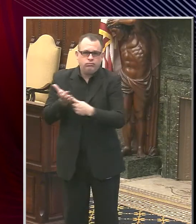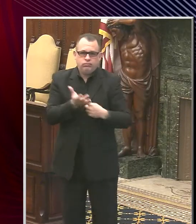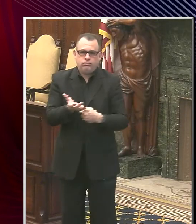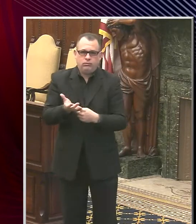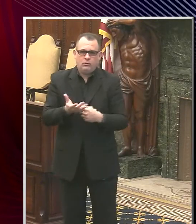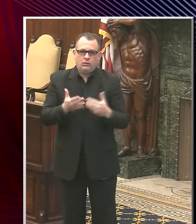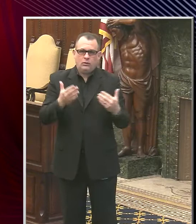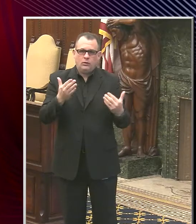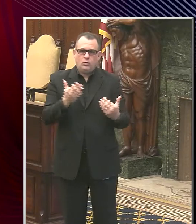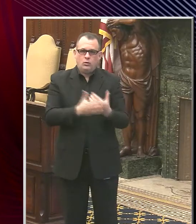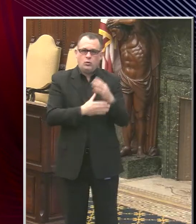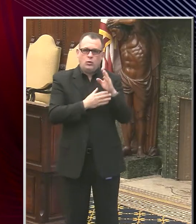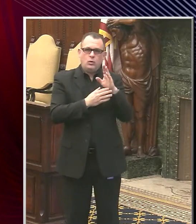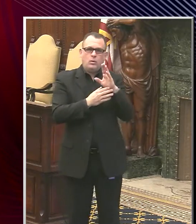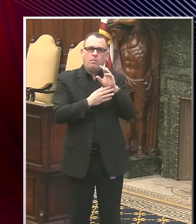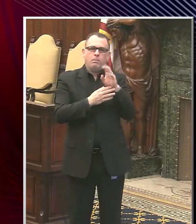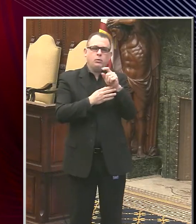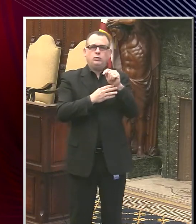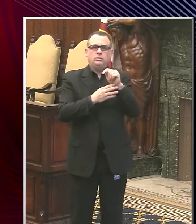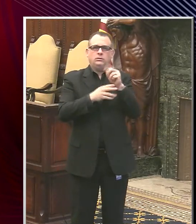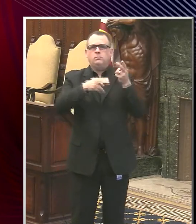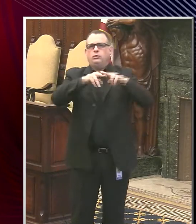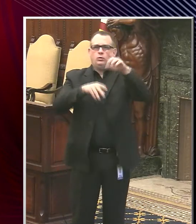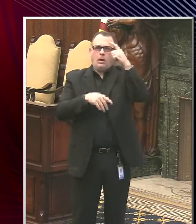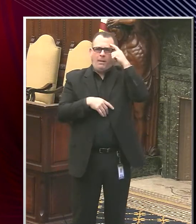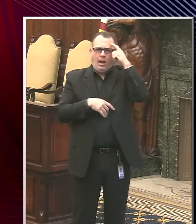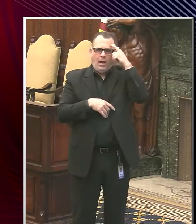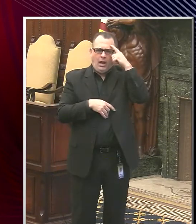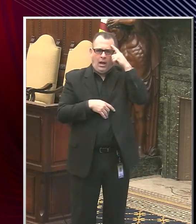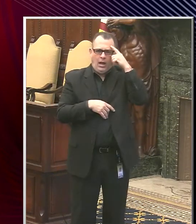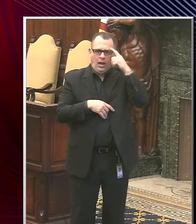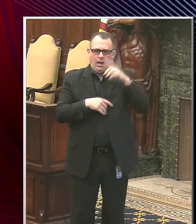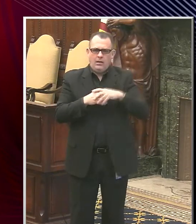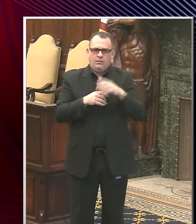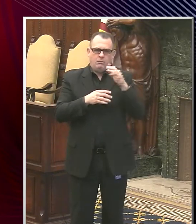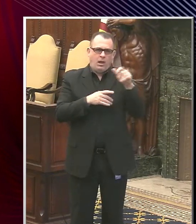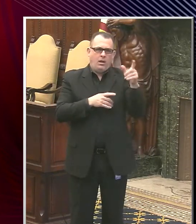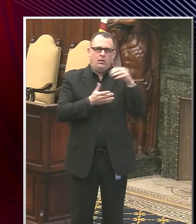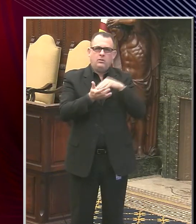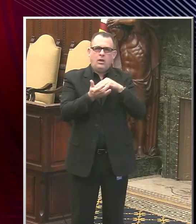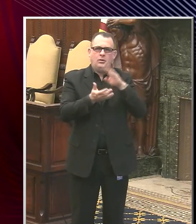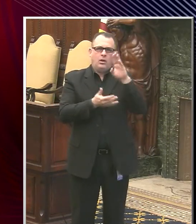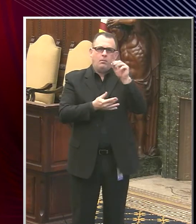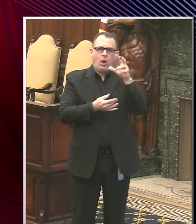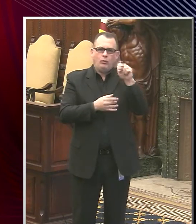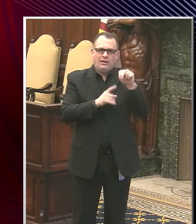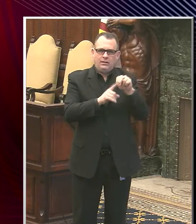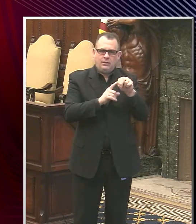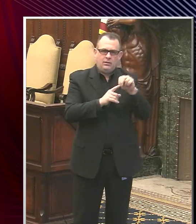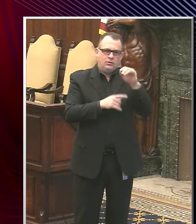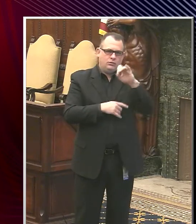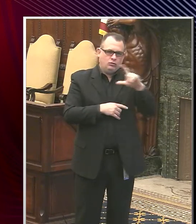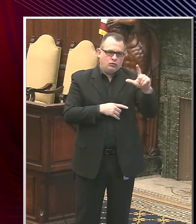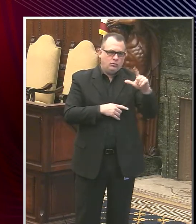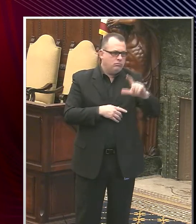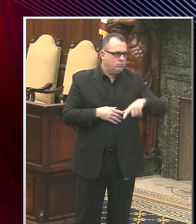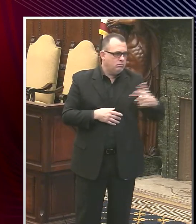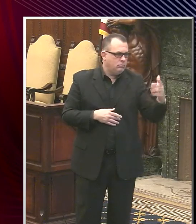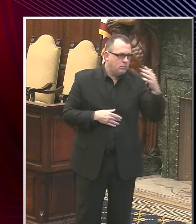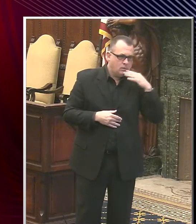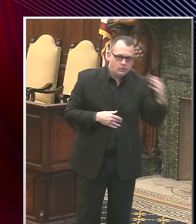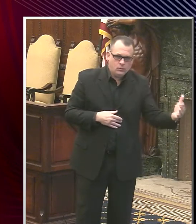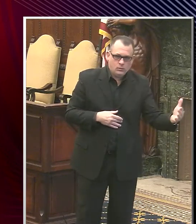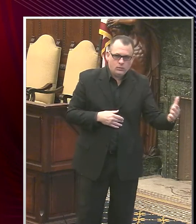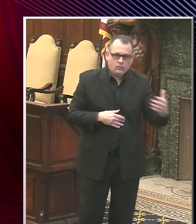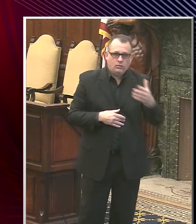campaign is DBH IDS Commissioner Dr. Jill Bowen. Jill? Thank you, Tumar. Good afternoon to